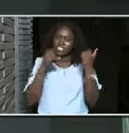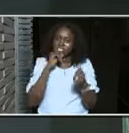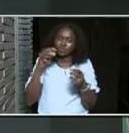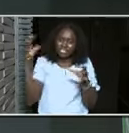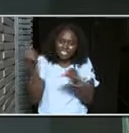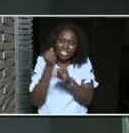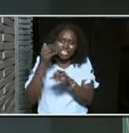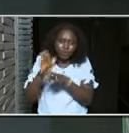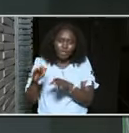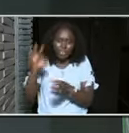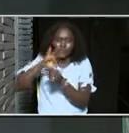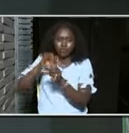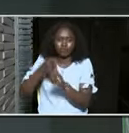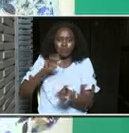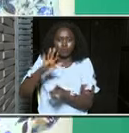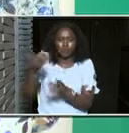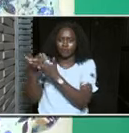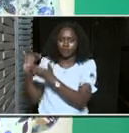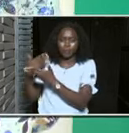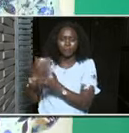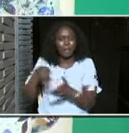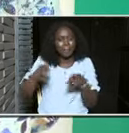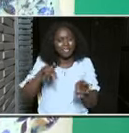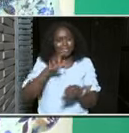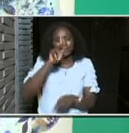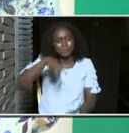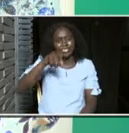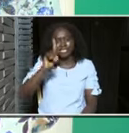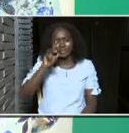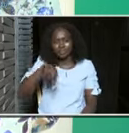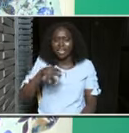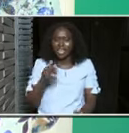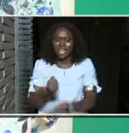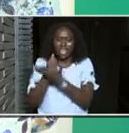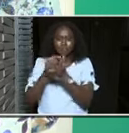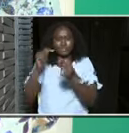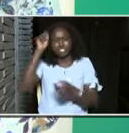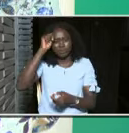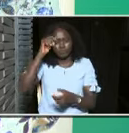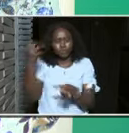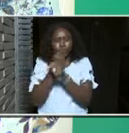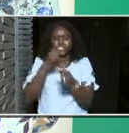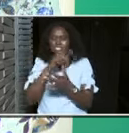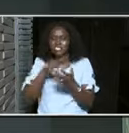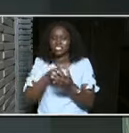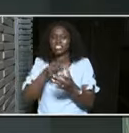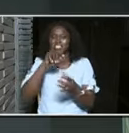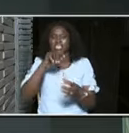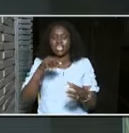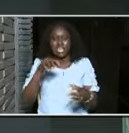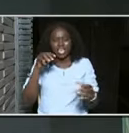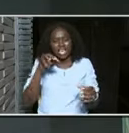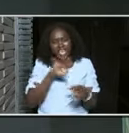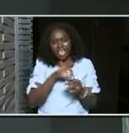party, the PDP, and to perhaps help Asiwaju win these elections. How do you respond? And when